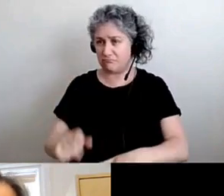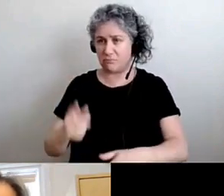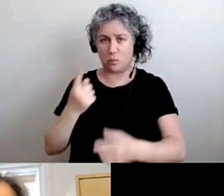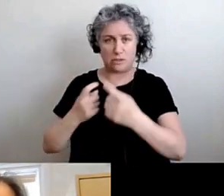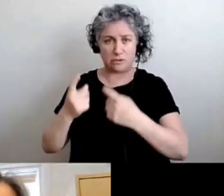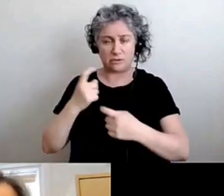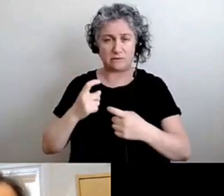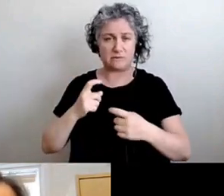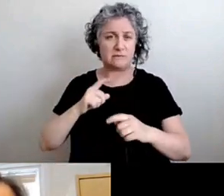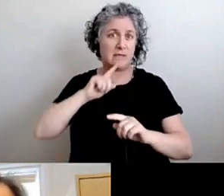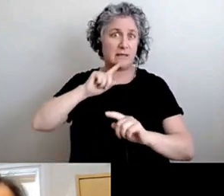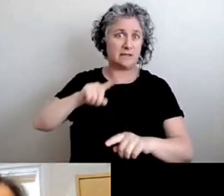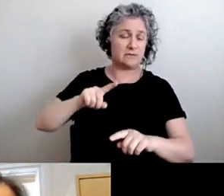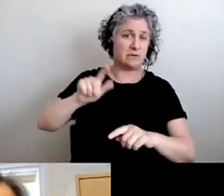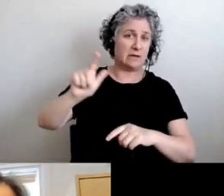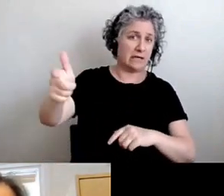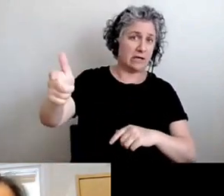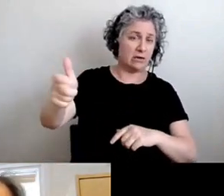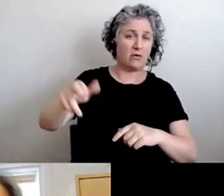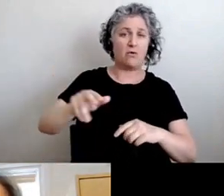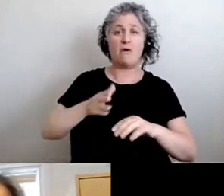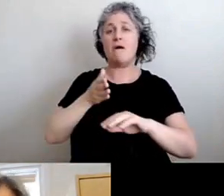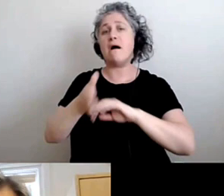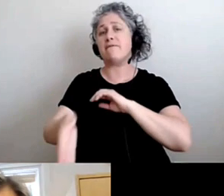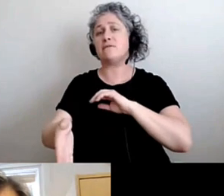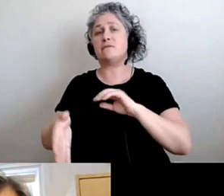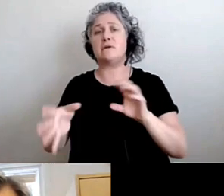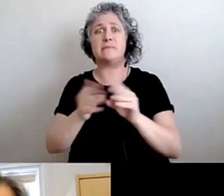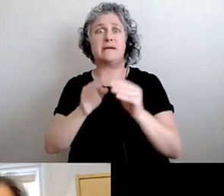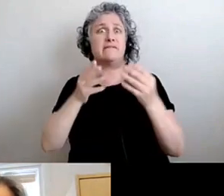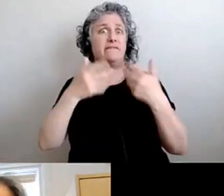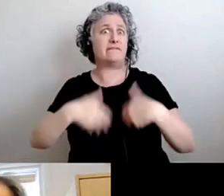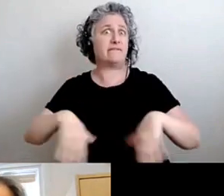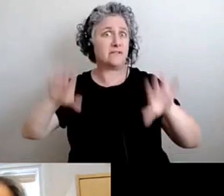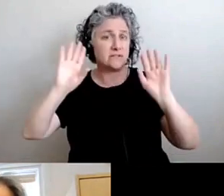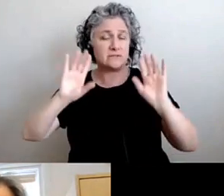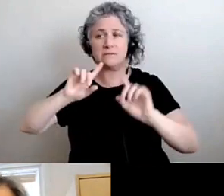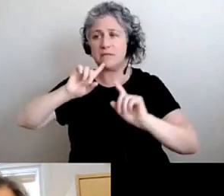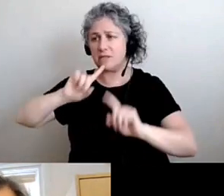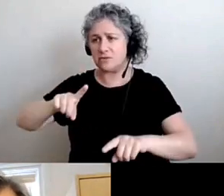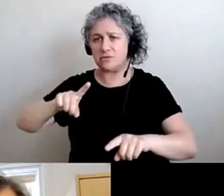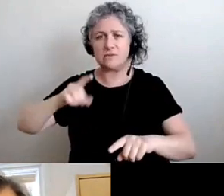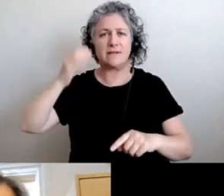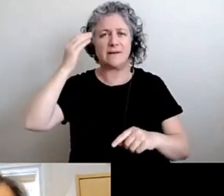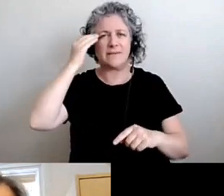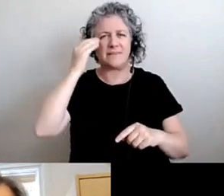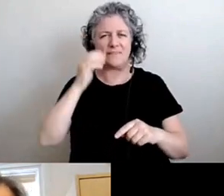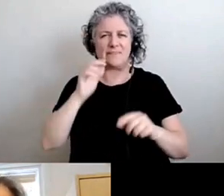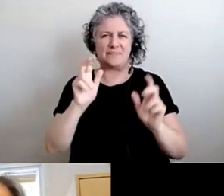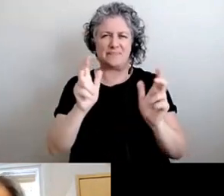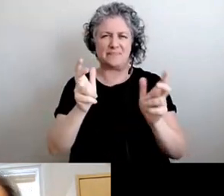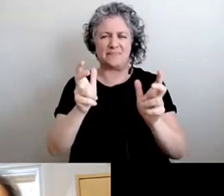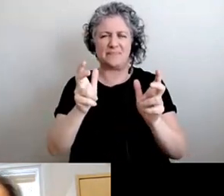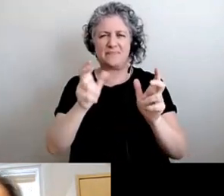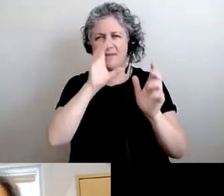either later or even after the session. We'll make sure that we answer the questions. I noted down the question about the computer image, but it is all